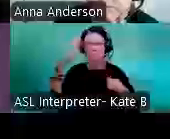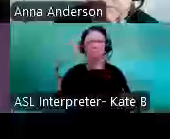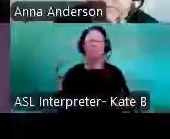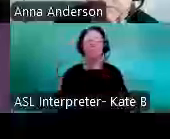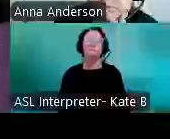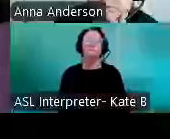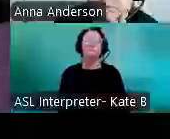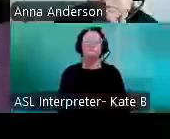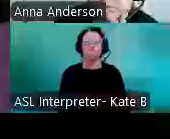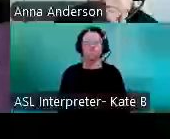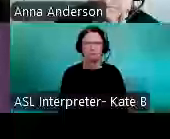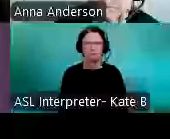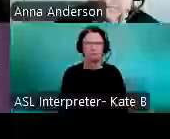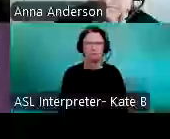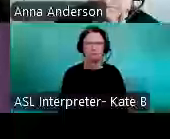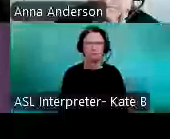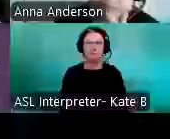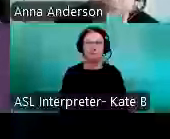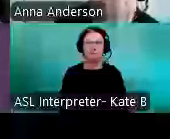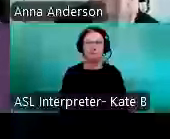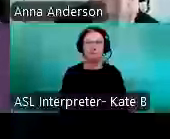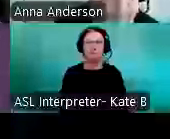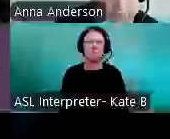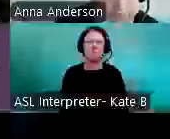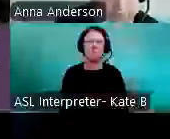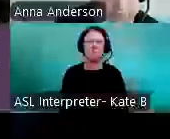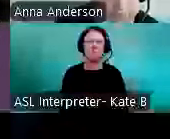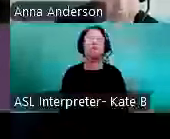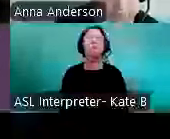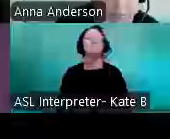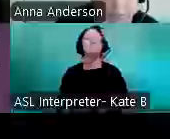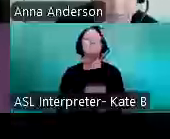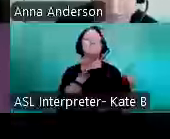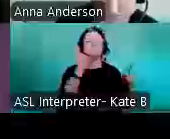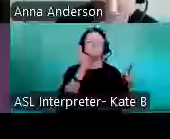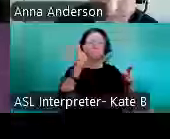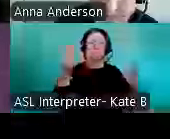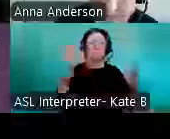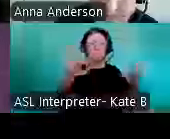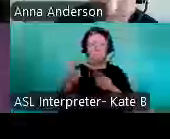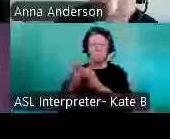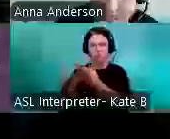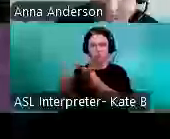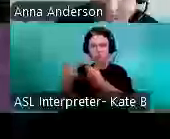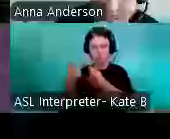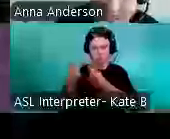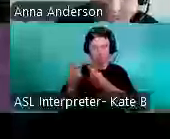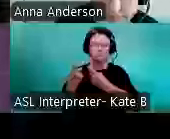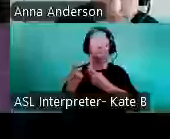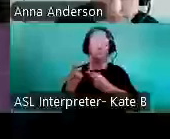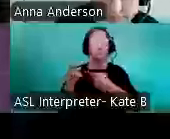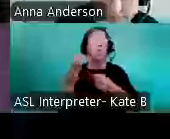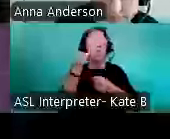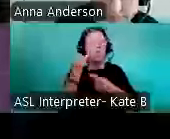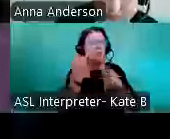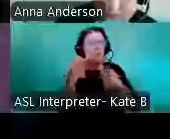Kate B. We will take questions. Feel free to put it in the chat